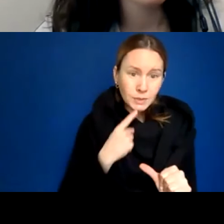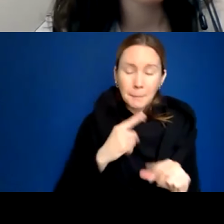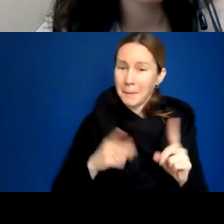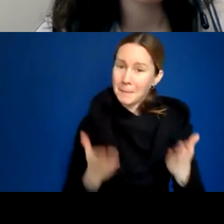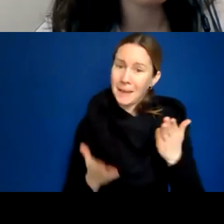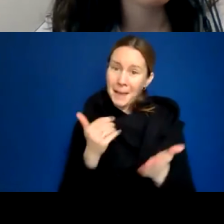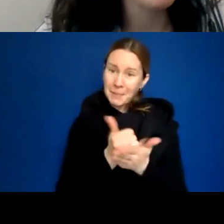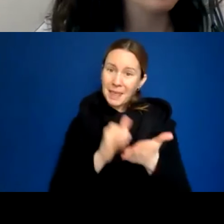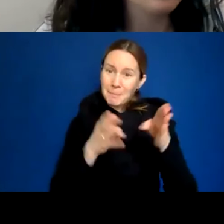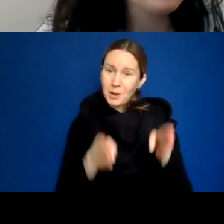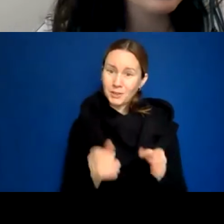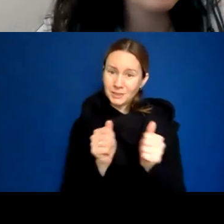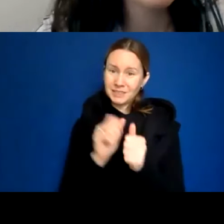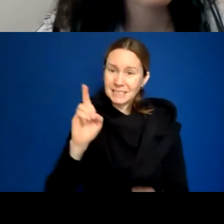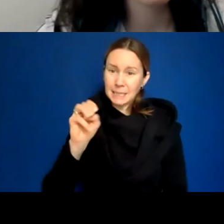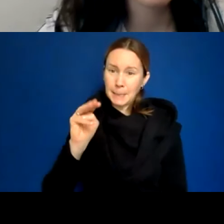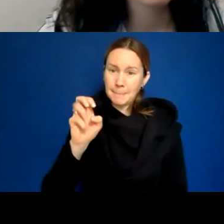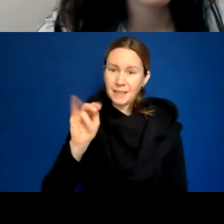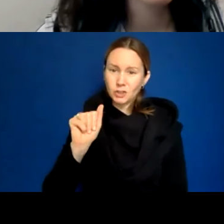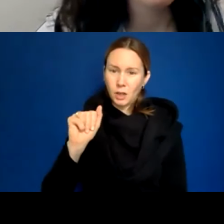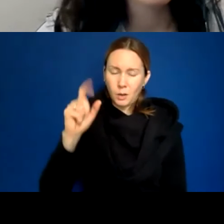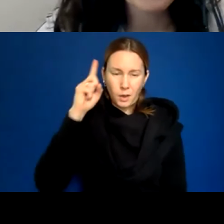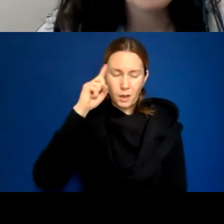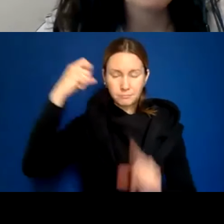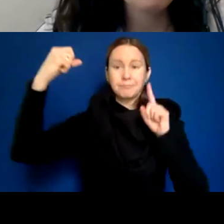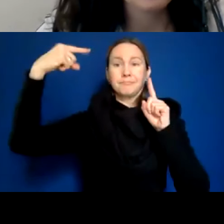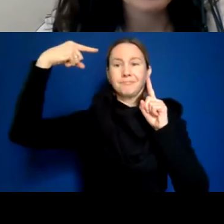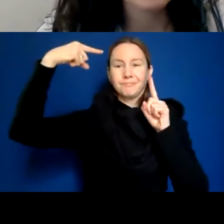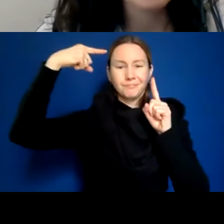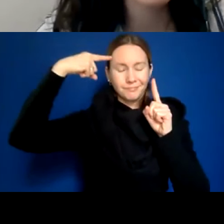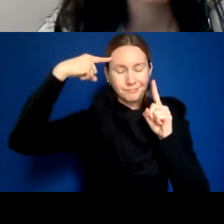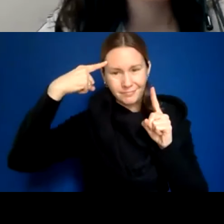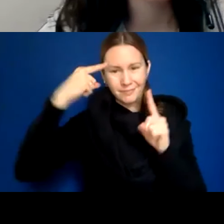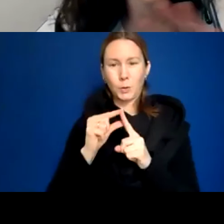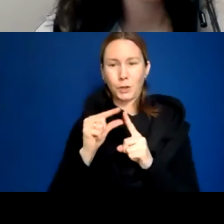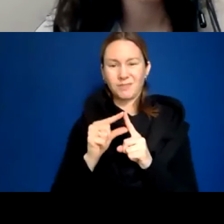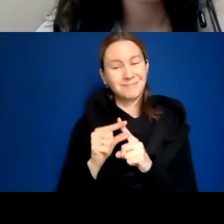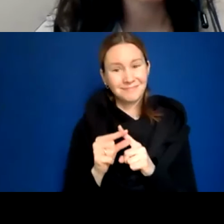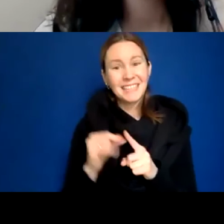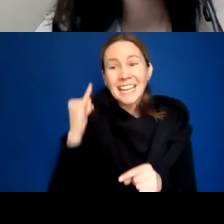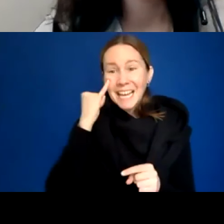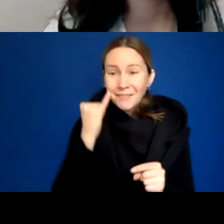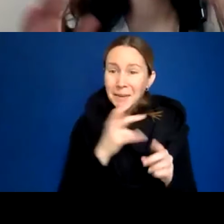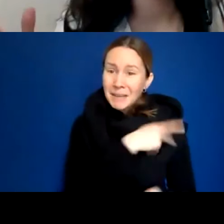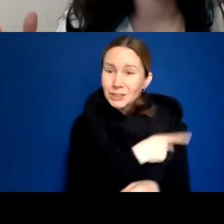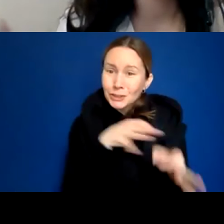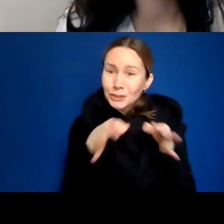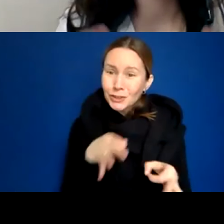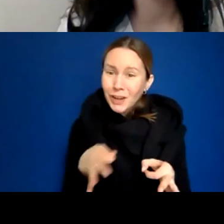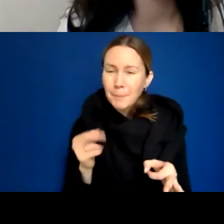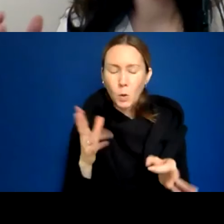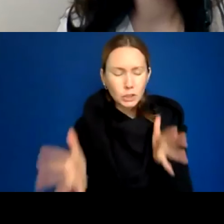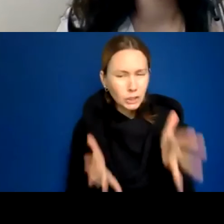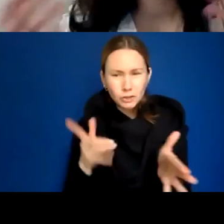with dementia cue themselves to think of the word. And we see that a lot with our patients. If they describe something or use gestures